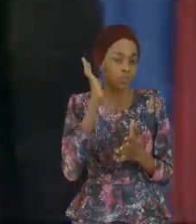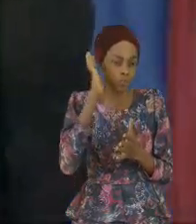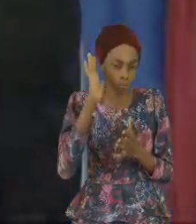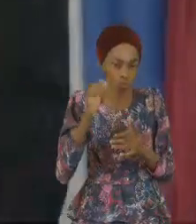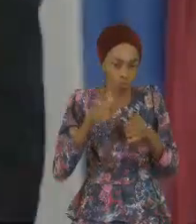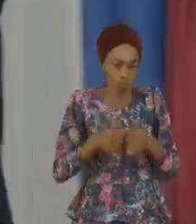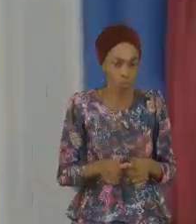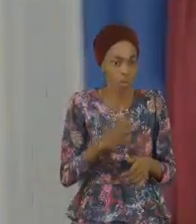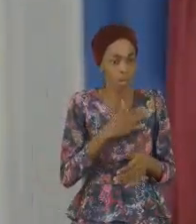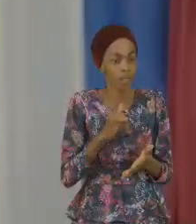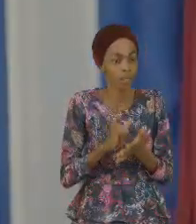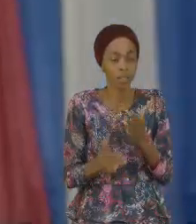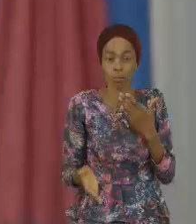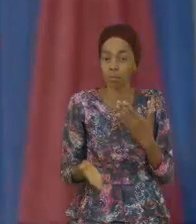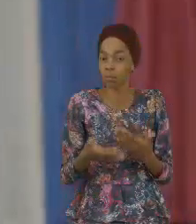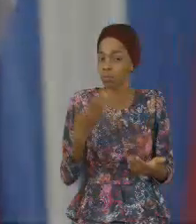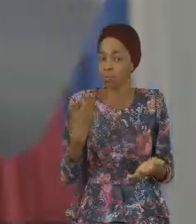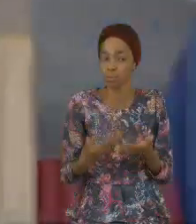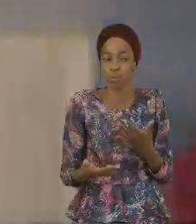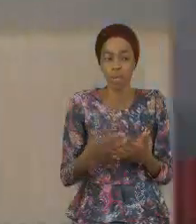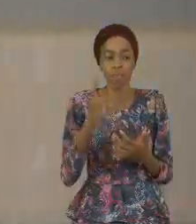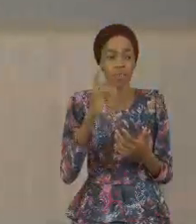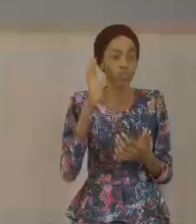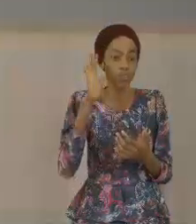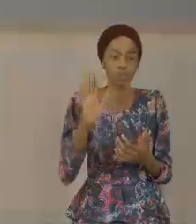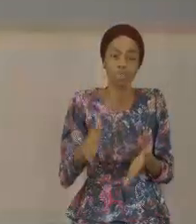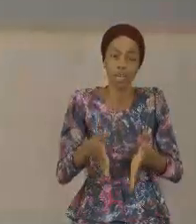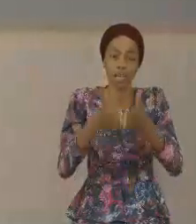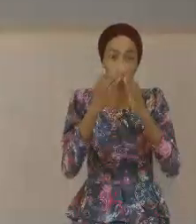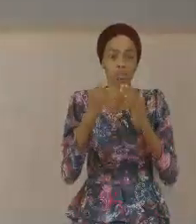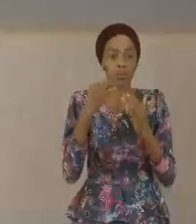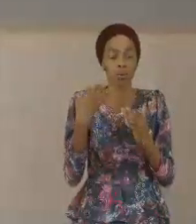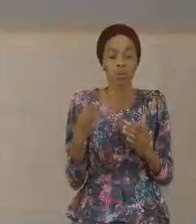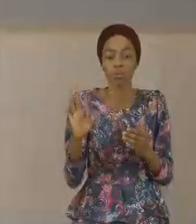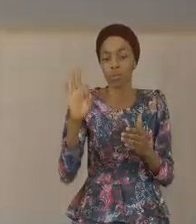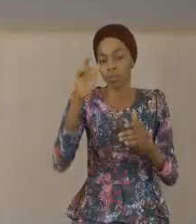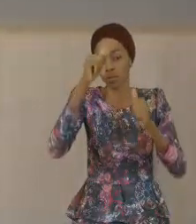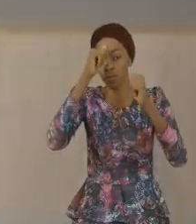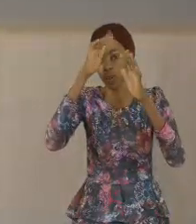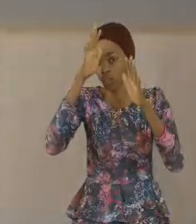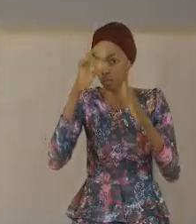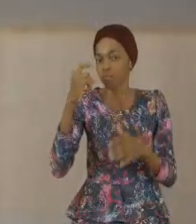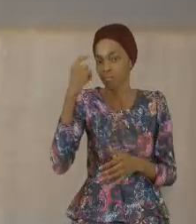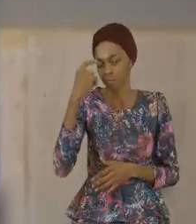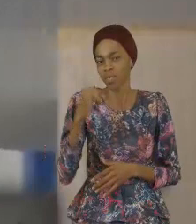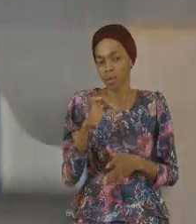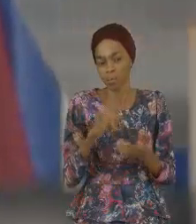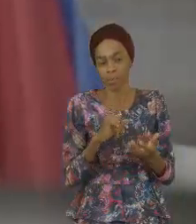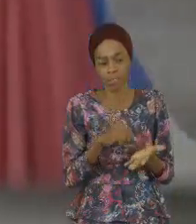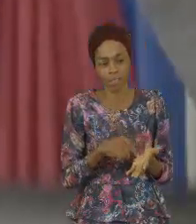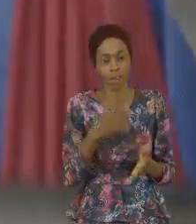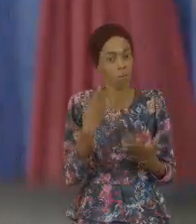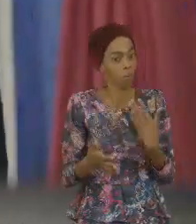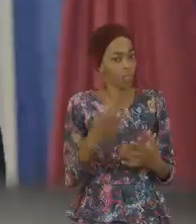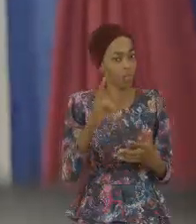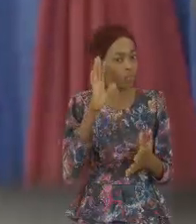that whatsoever ye shall ask the Father, think about that, whatsoever ye